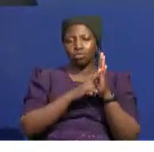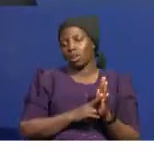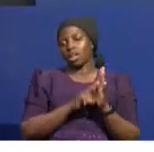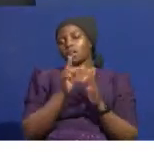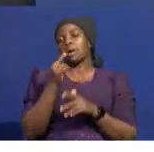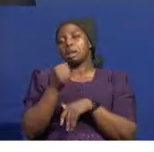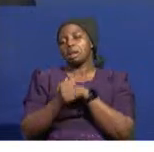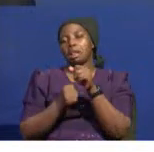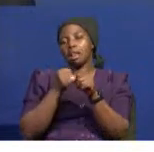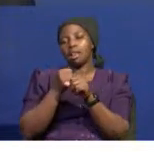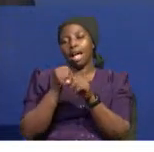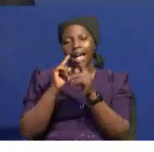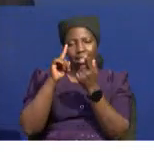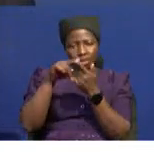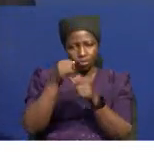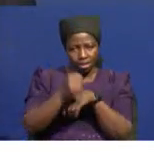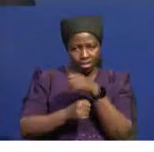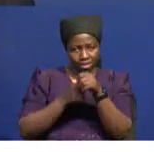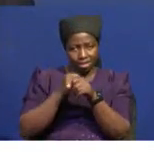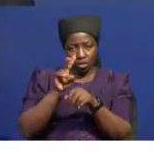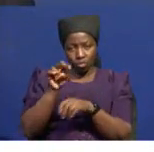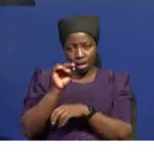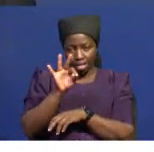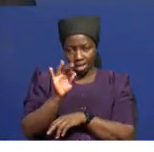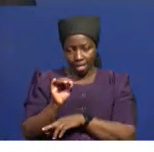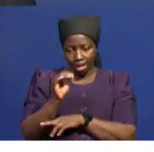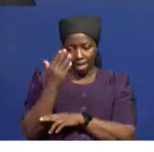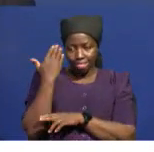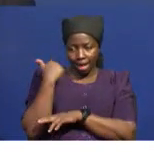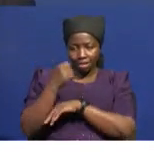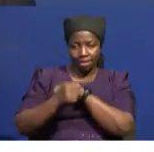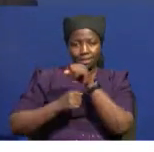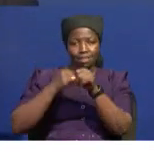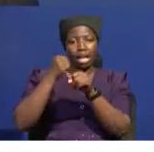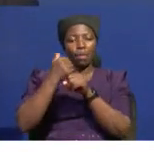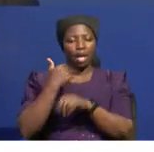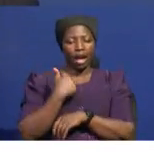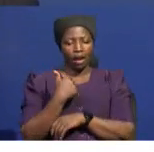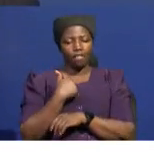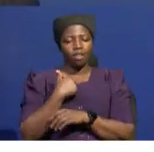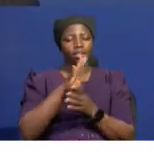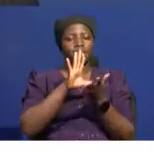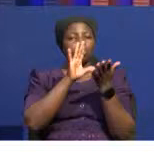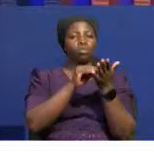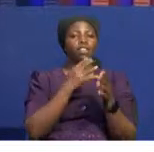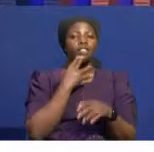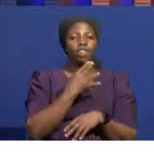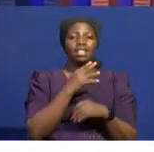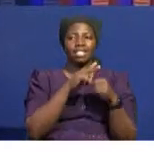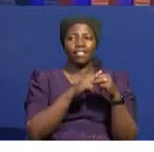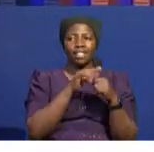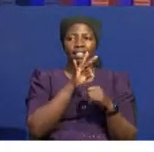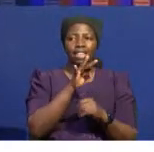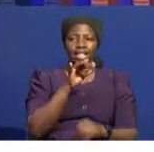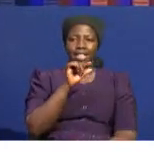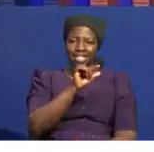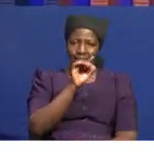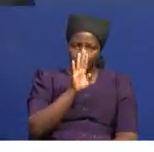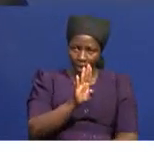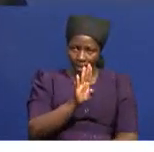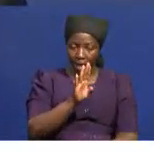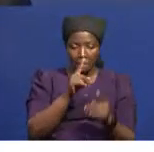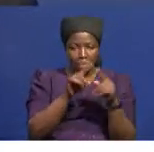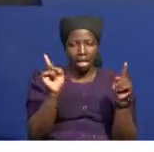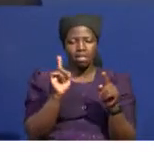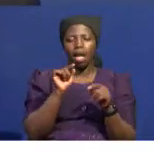2030. The fact is that last year we have installed 473 gigawatts, but